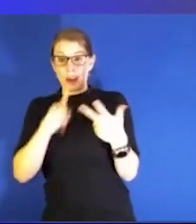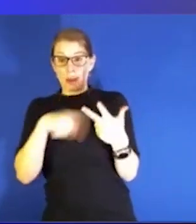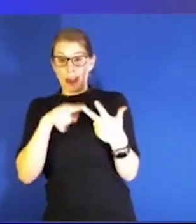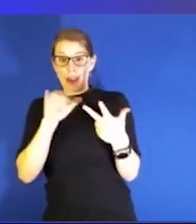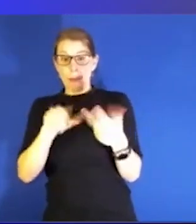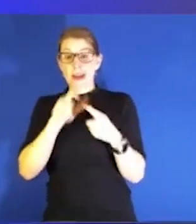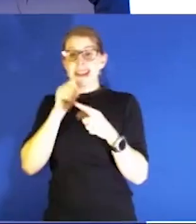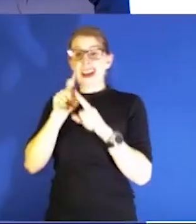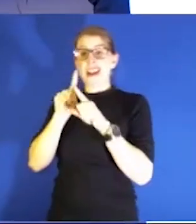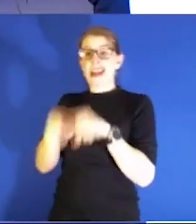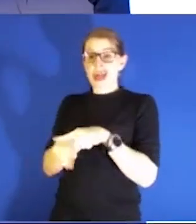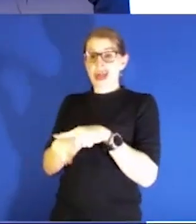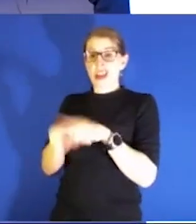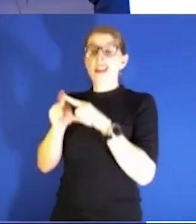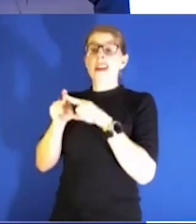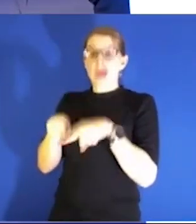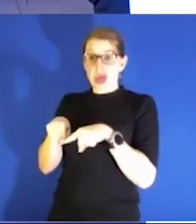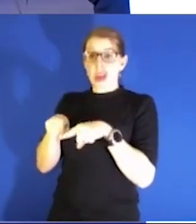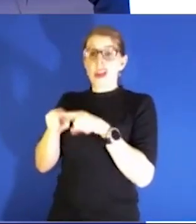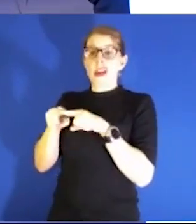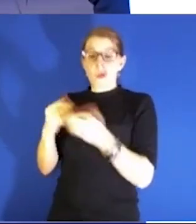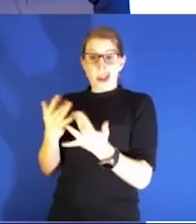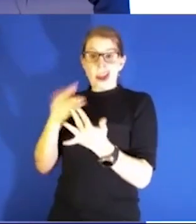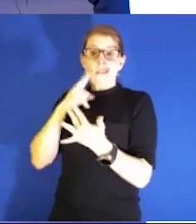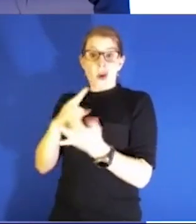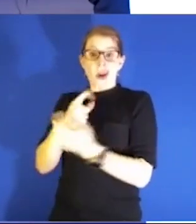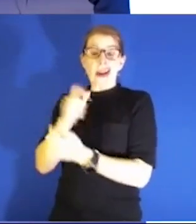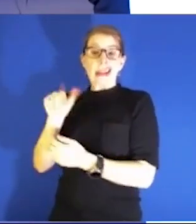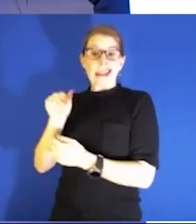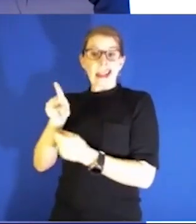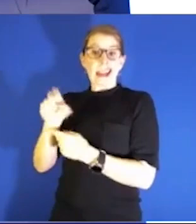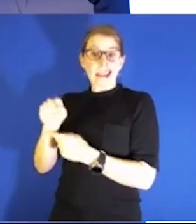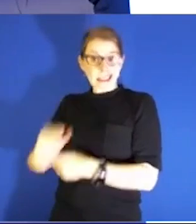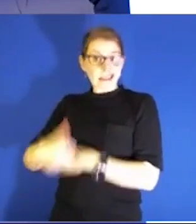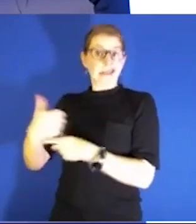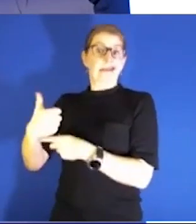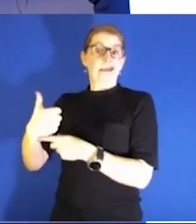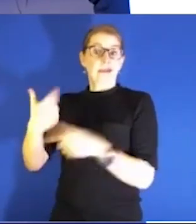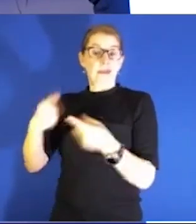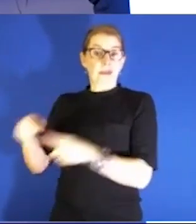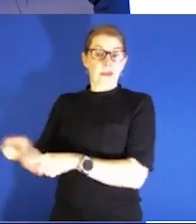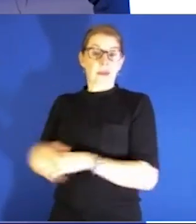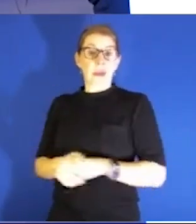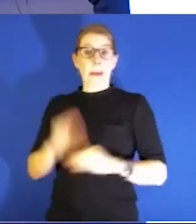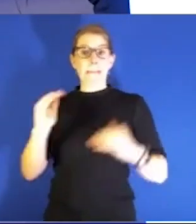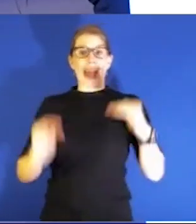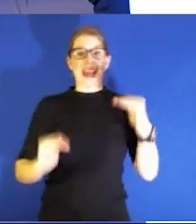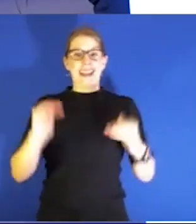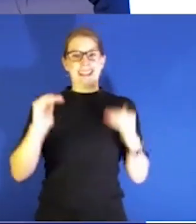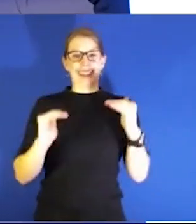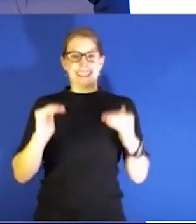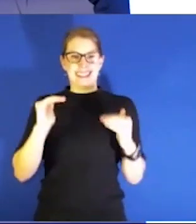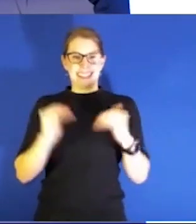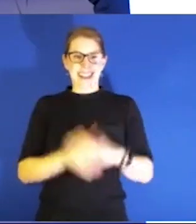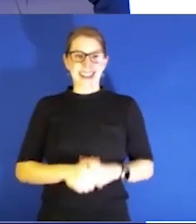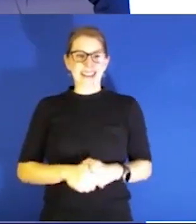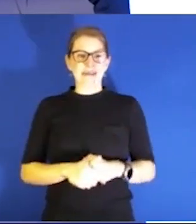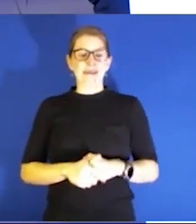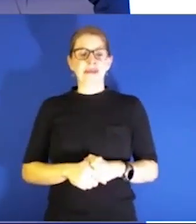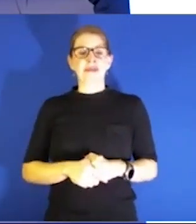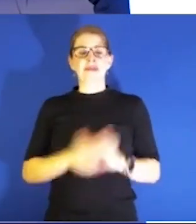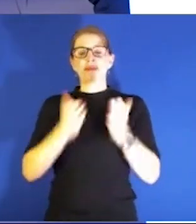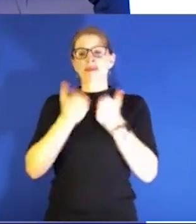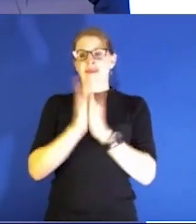it. Yeah, and hanging on it, relying and waiting for those likes to come through, for sure. It's that word balance. We hear that a lot. So I want to ask you about something,